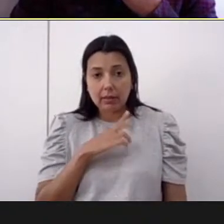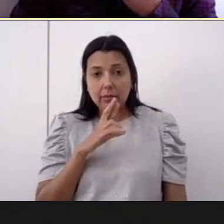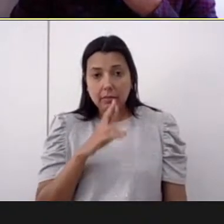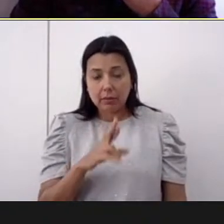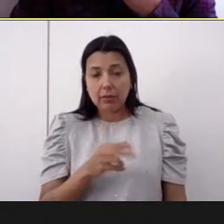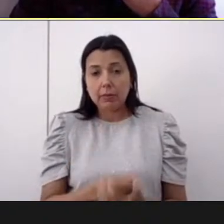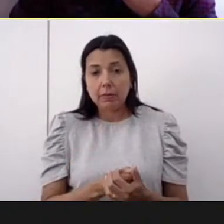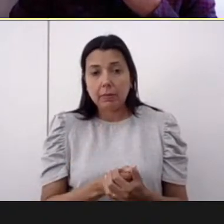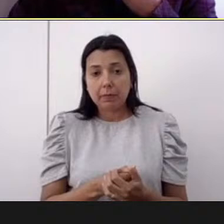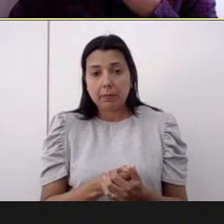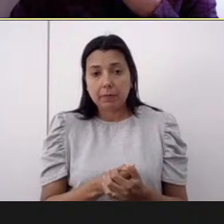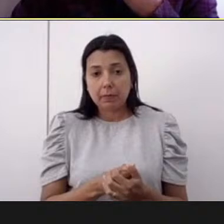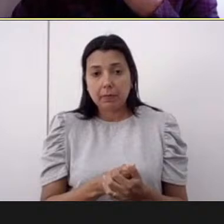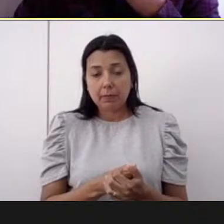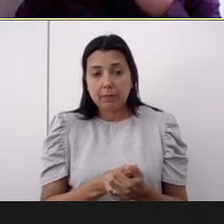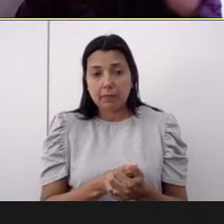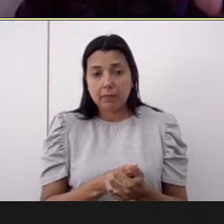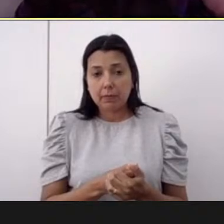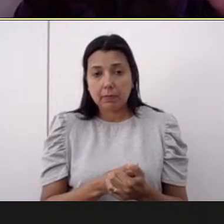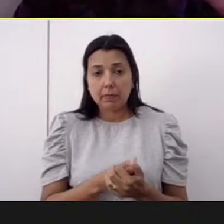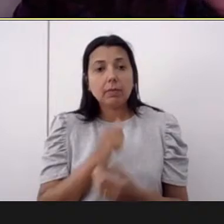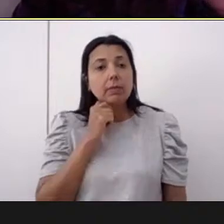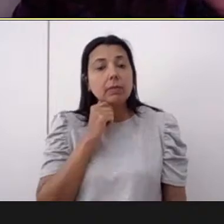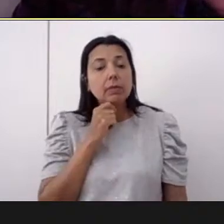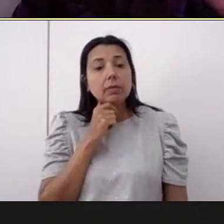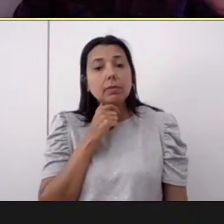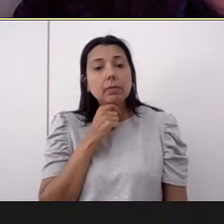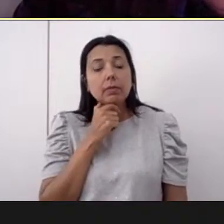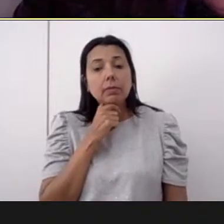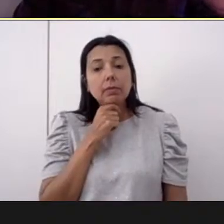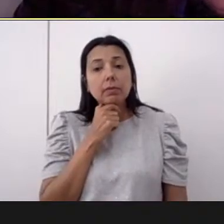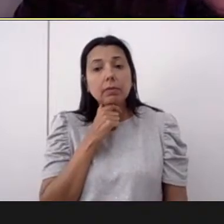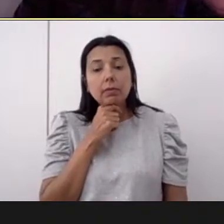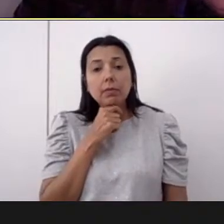Amazing. Thank you very much, Thierry.